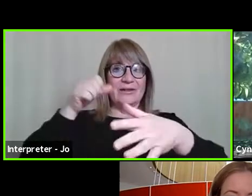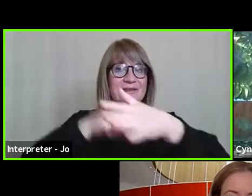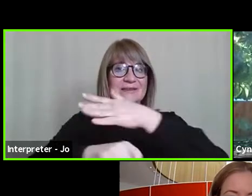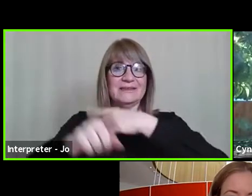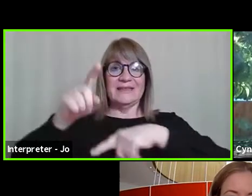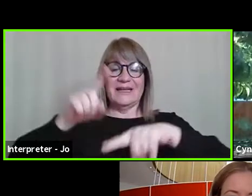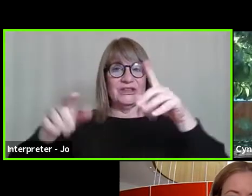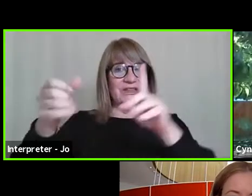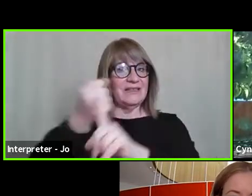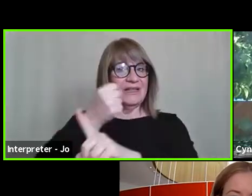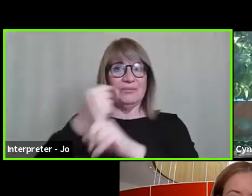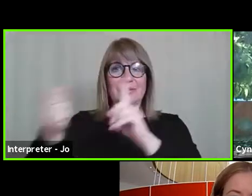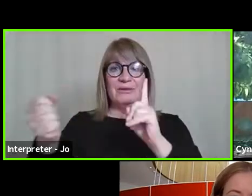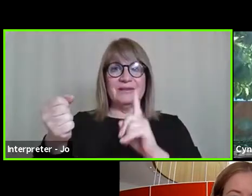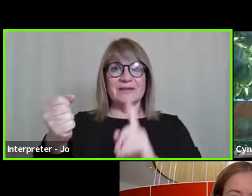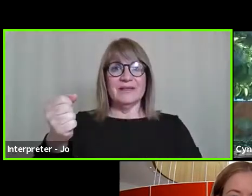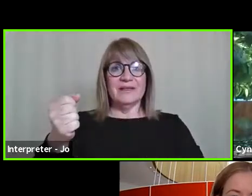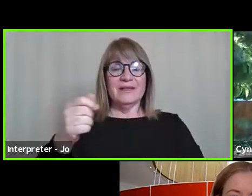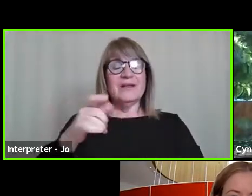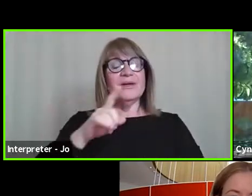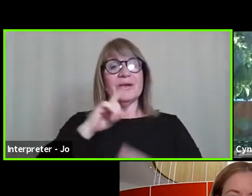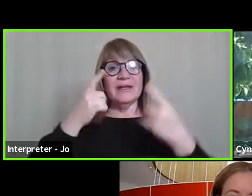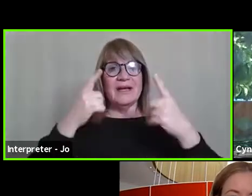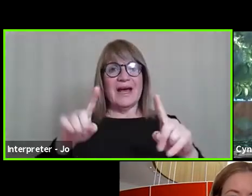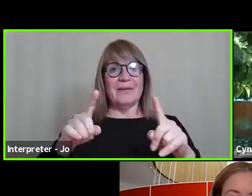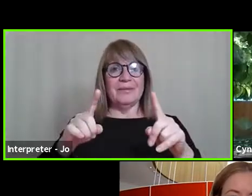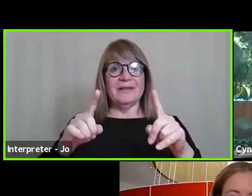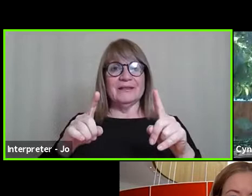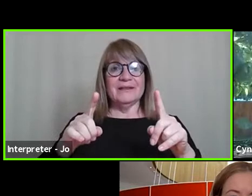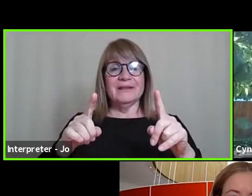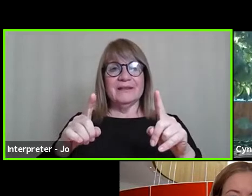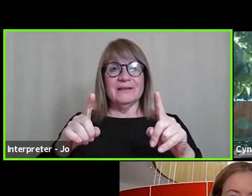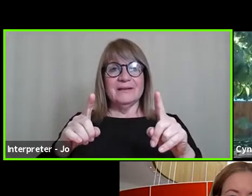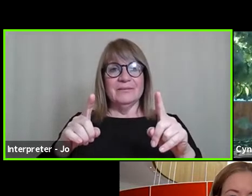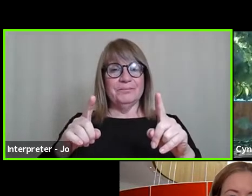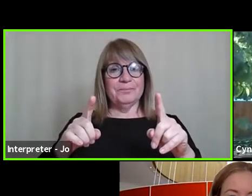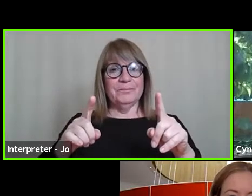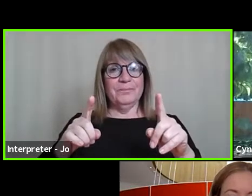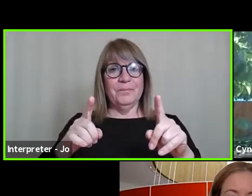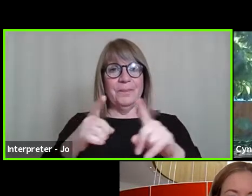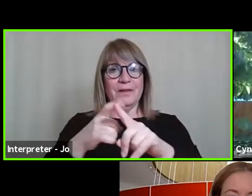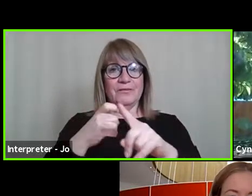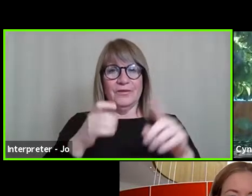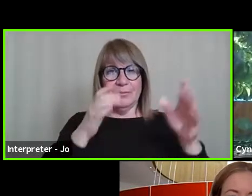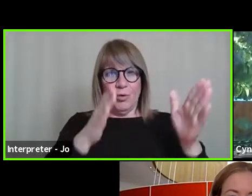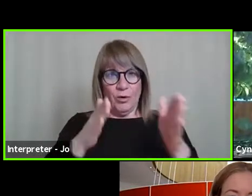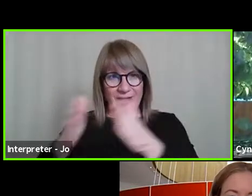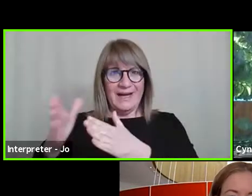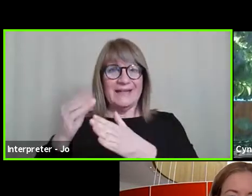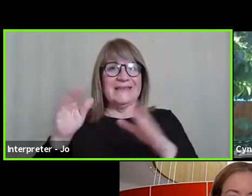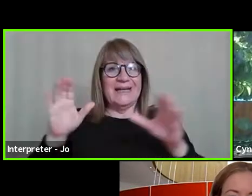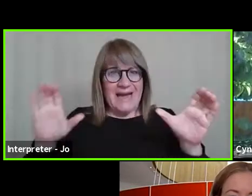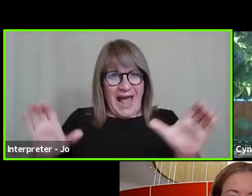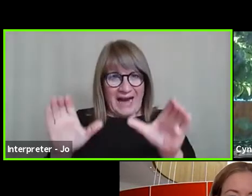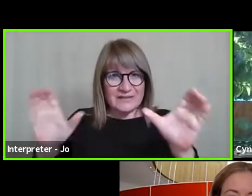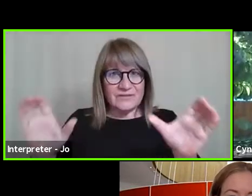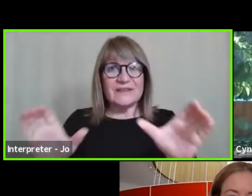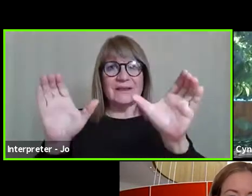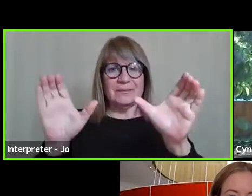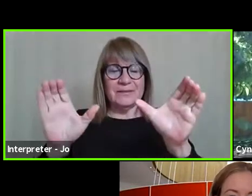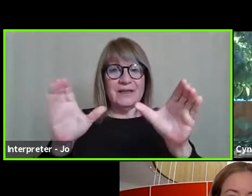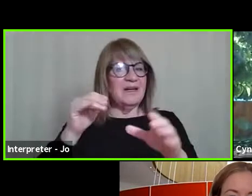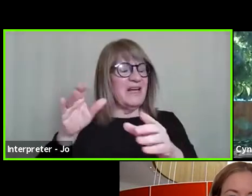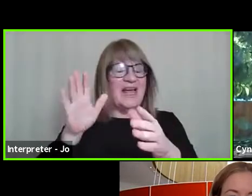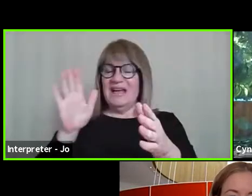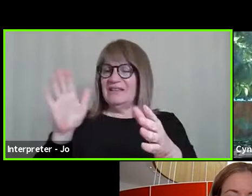of as i mentioned the dedication to teresa martinez earlier came out of organizing and activism and really pure research